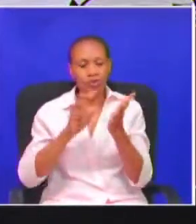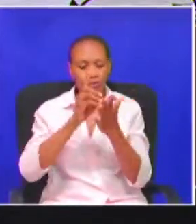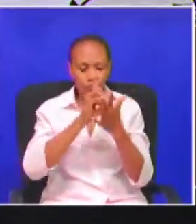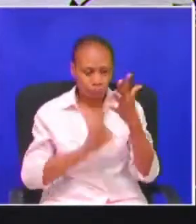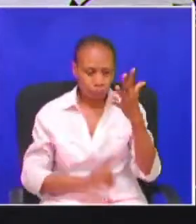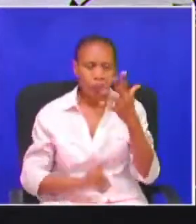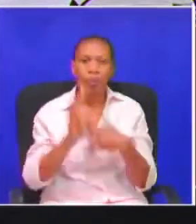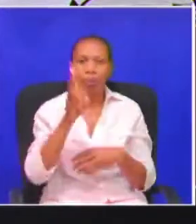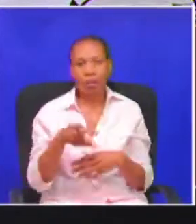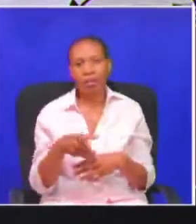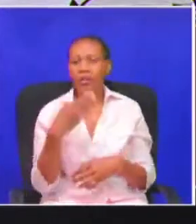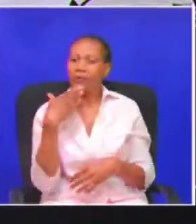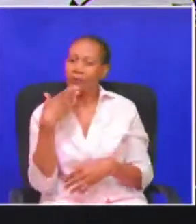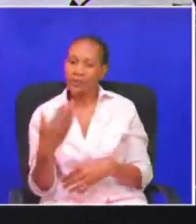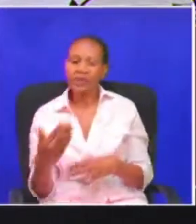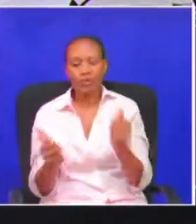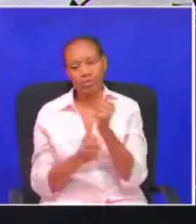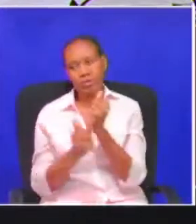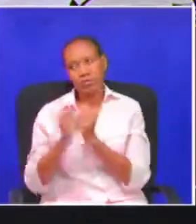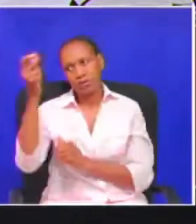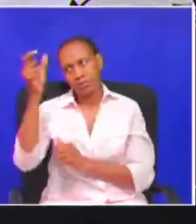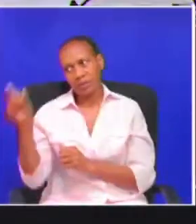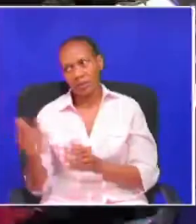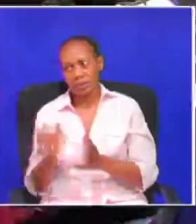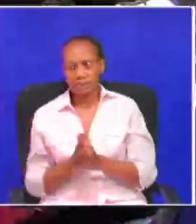regard. Thank you, Honorable Deputy Speaker.